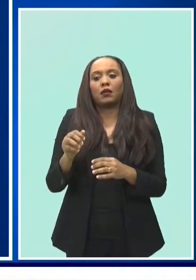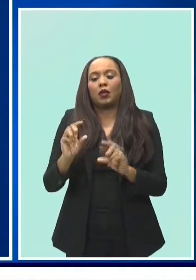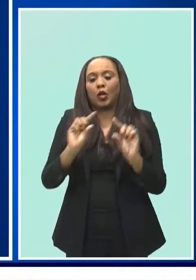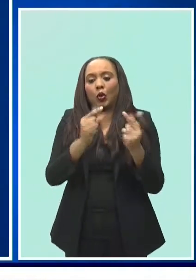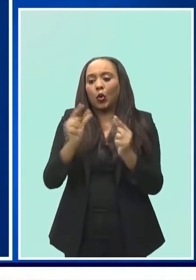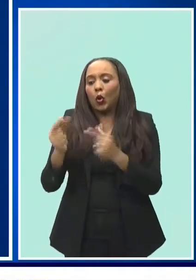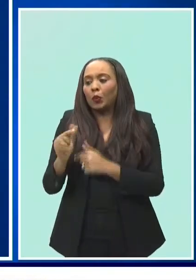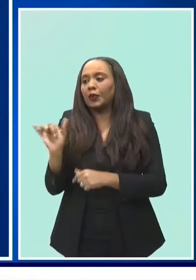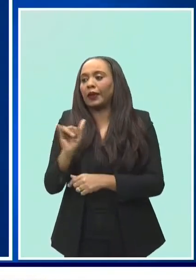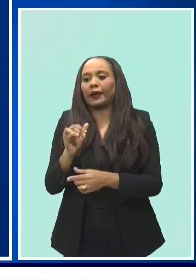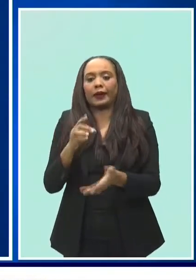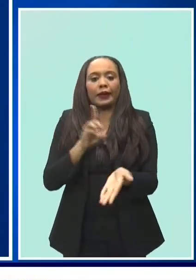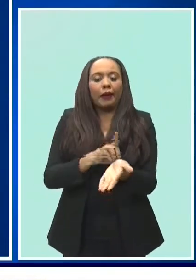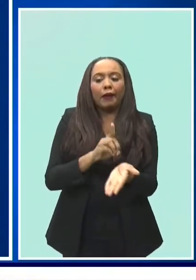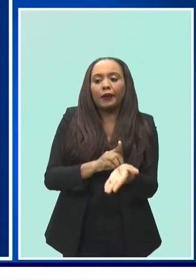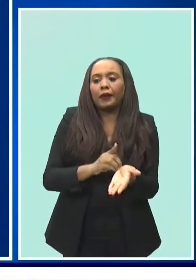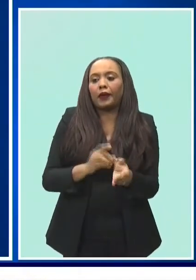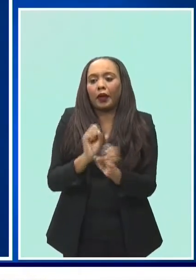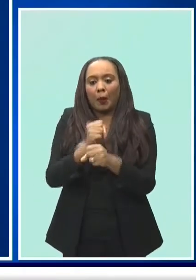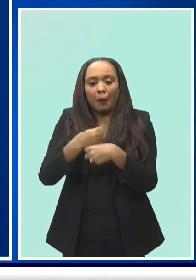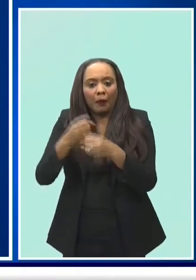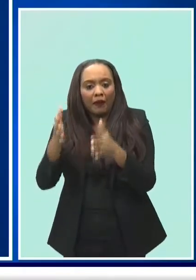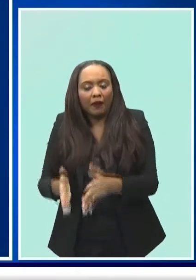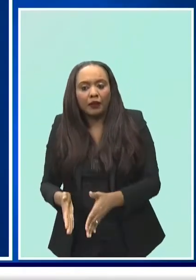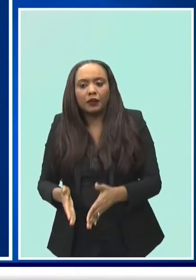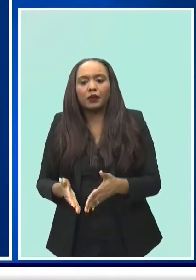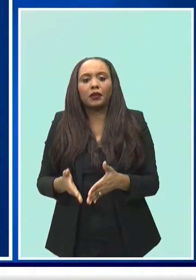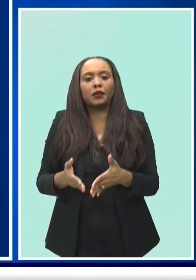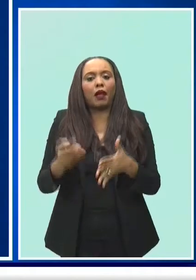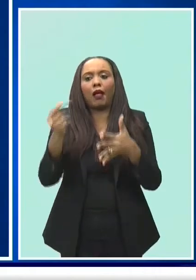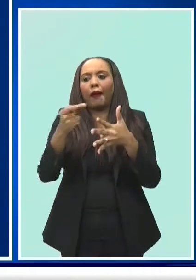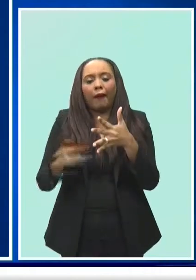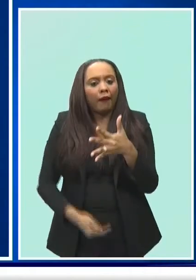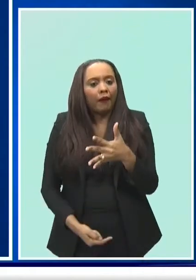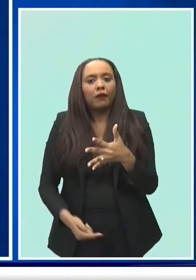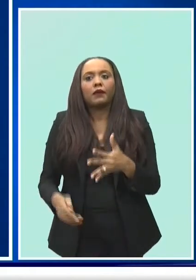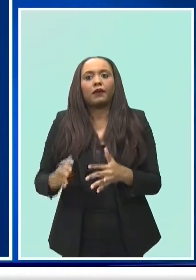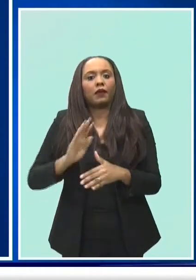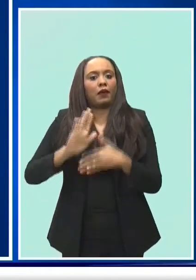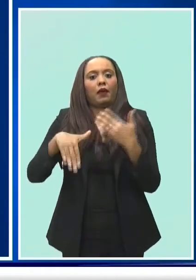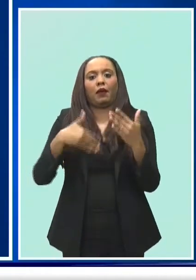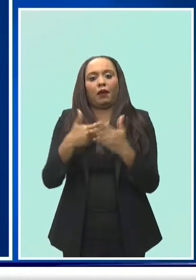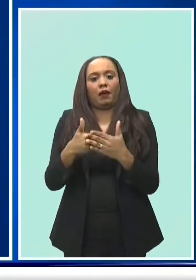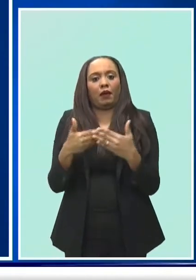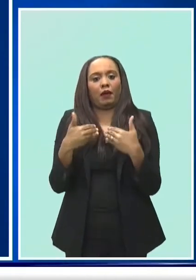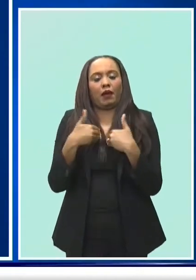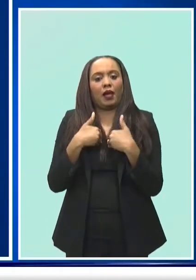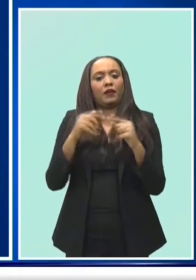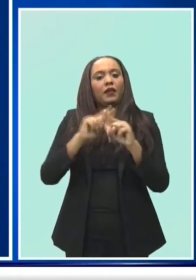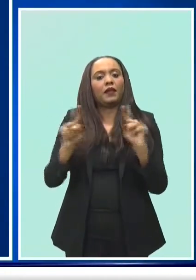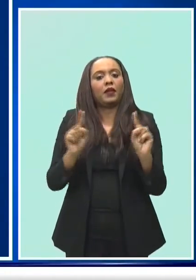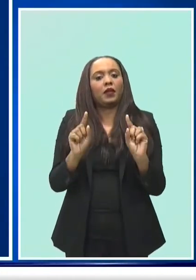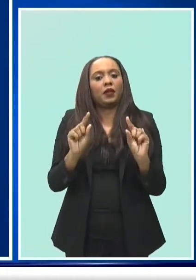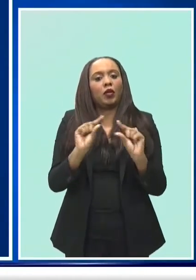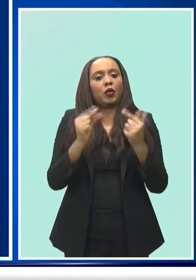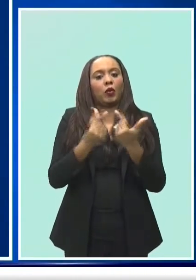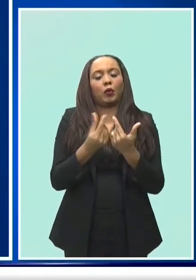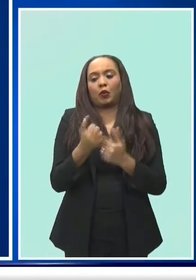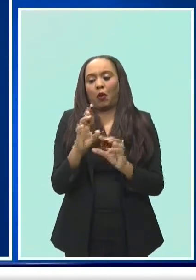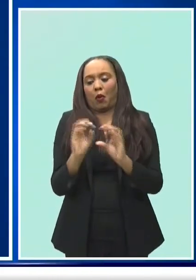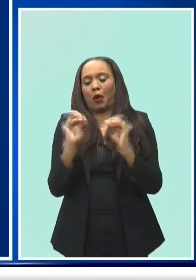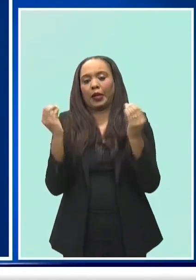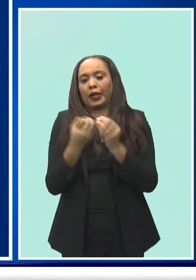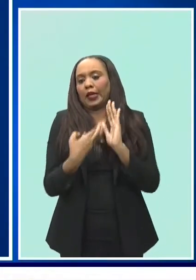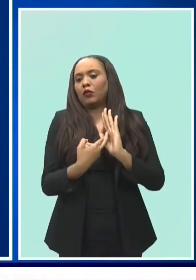doctors, to manufacturers, to whoever else, they all have organizations and